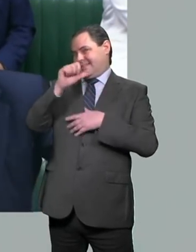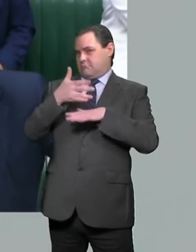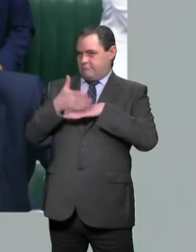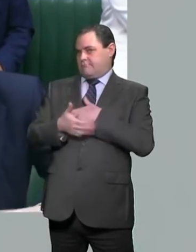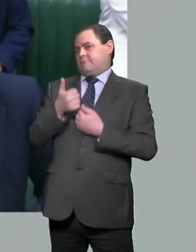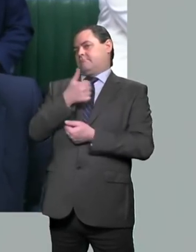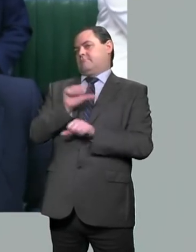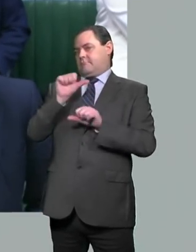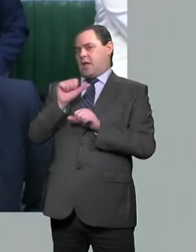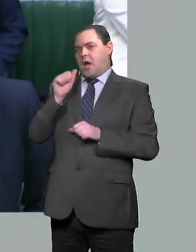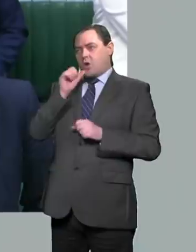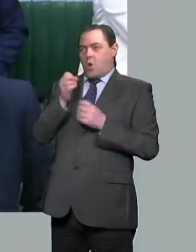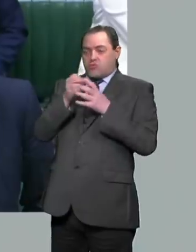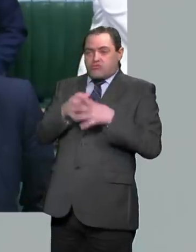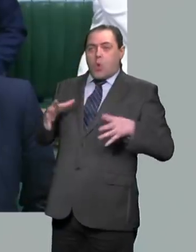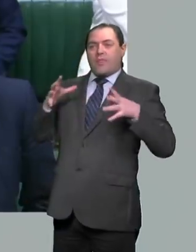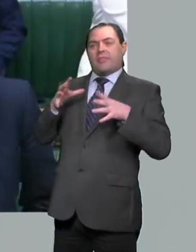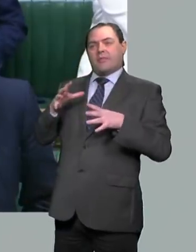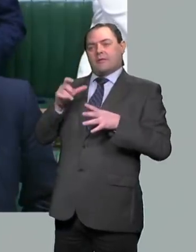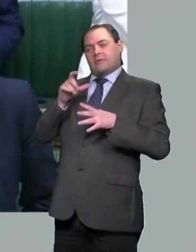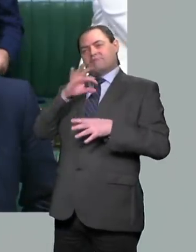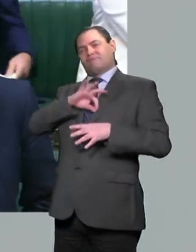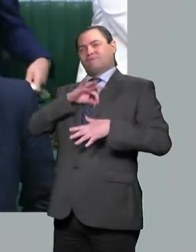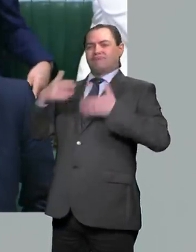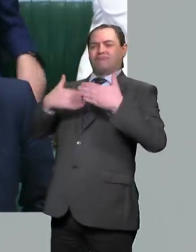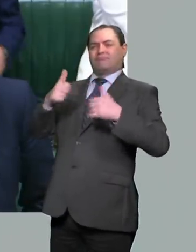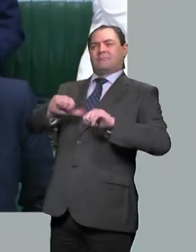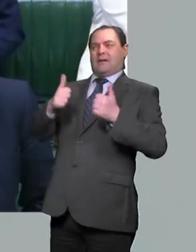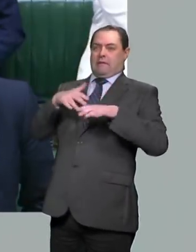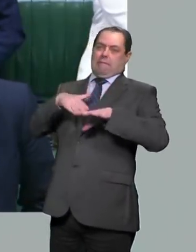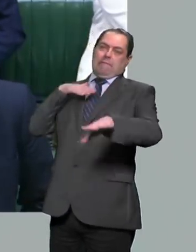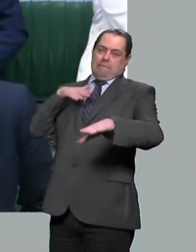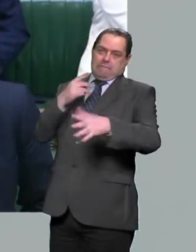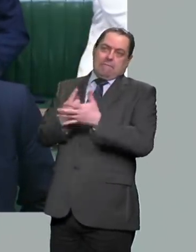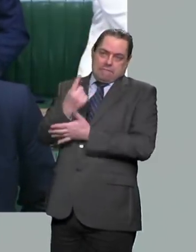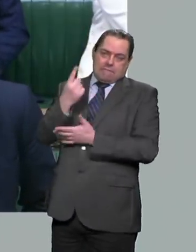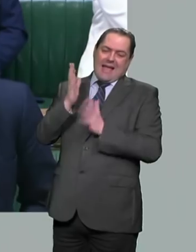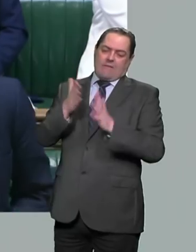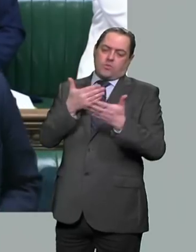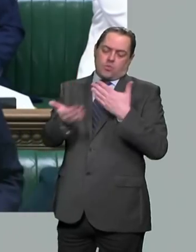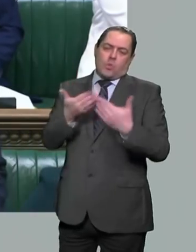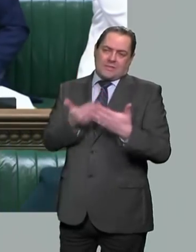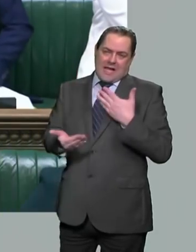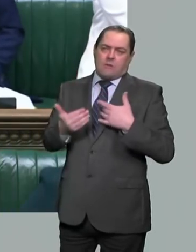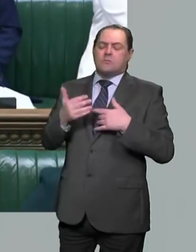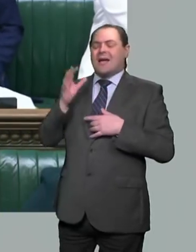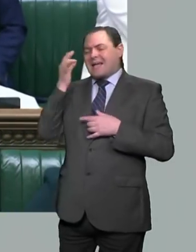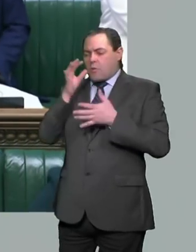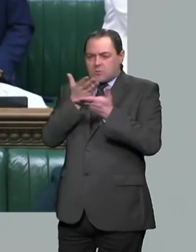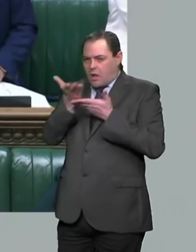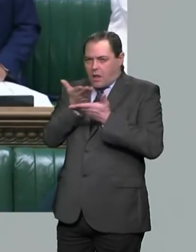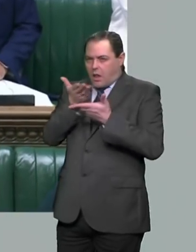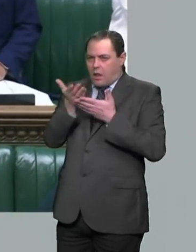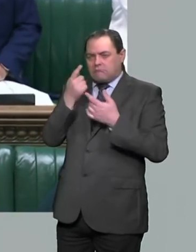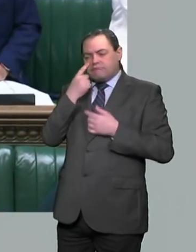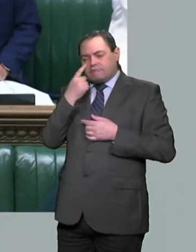course, growth and prosperity bring their challenges when it comes to congestion on our roads. We have to tackle that. We're working with the Council on a